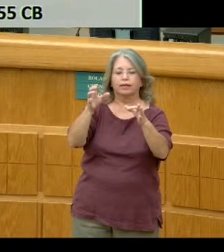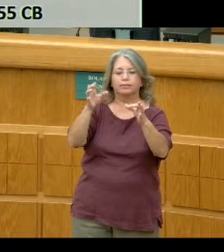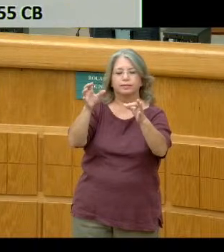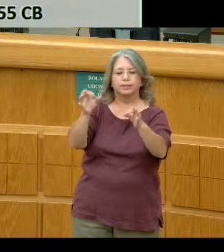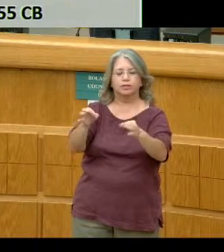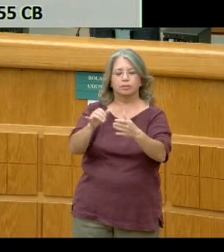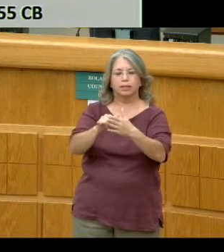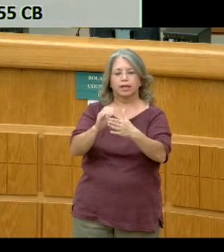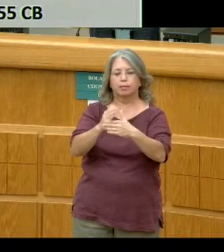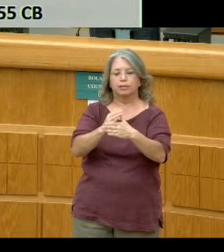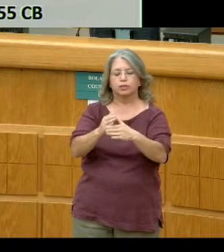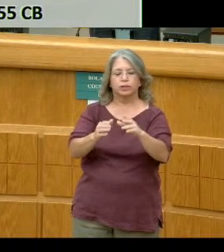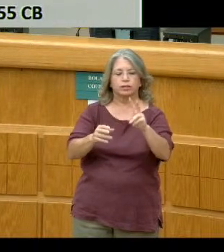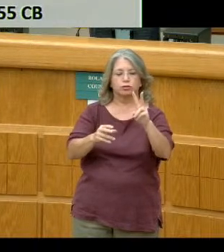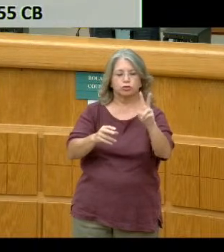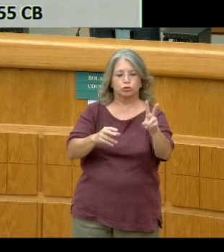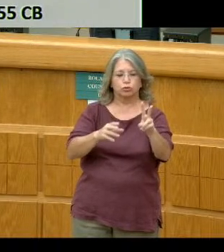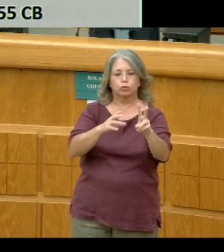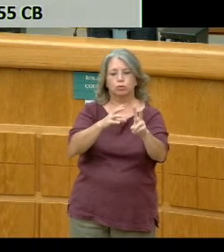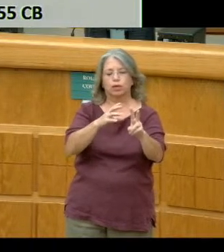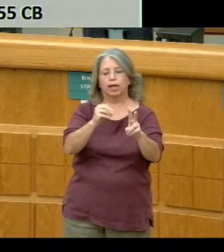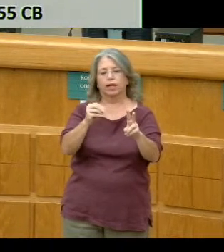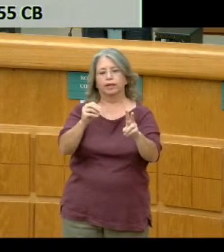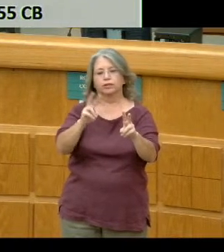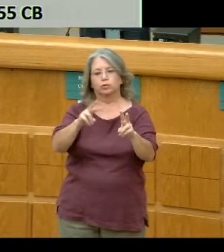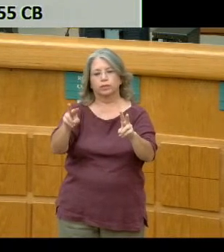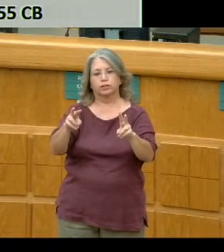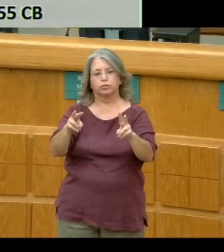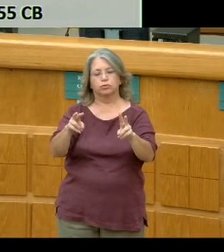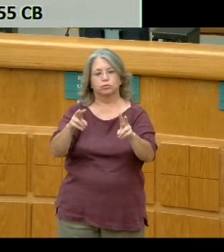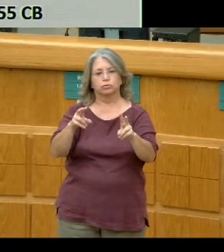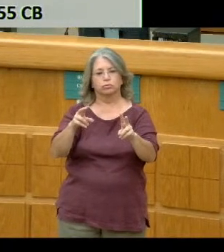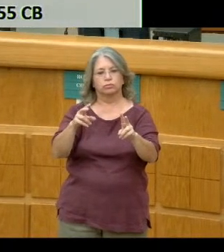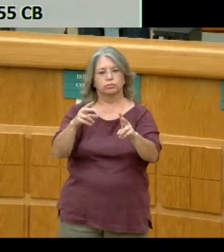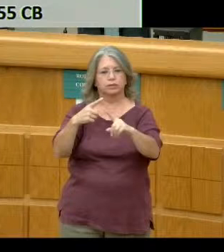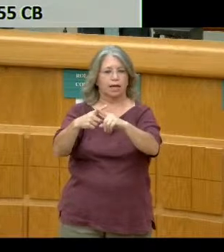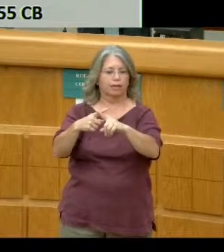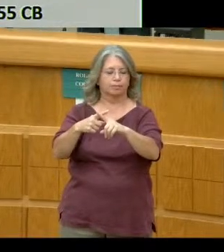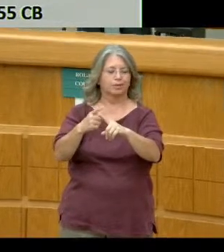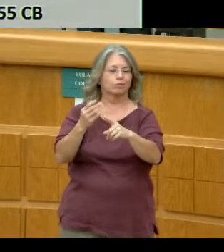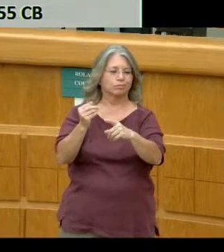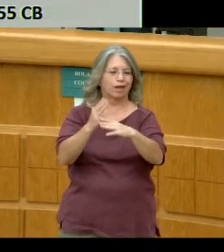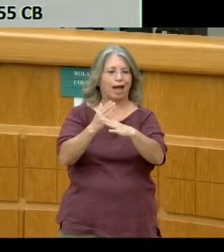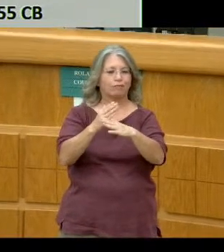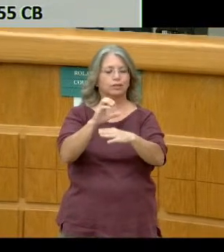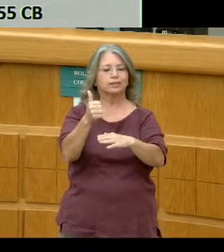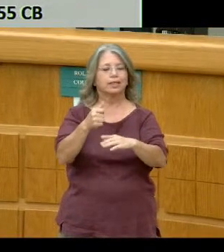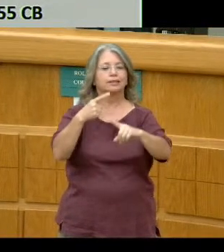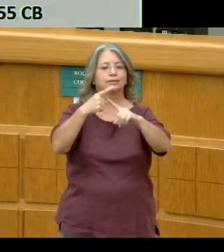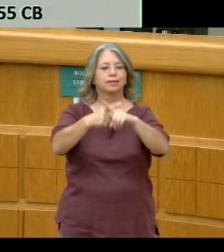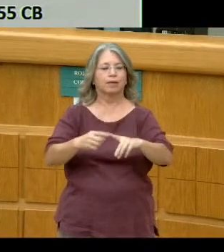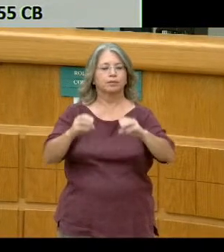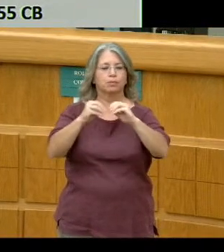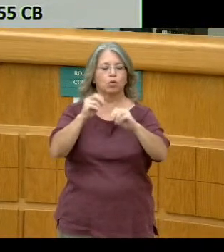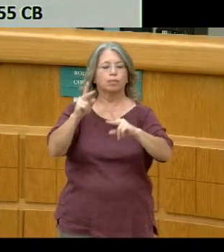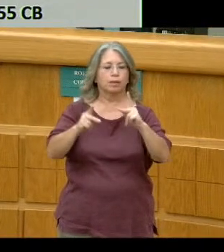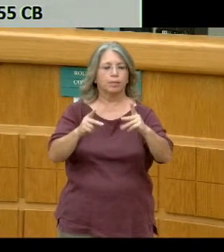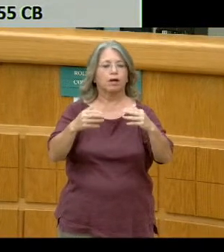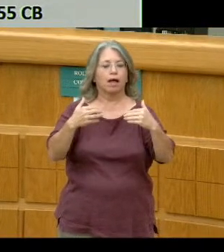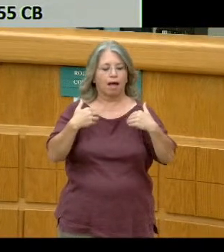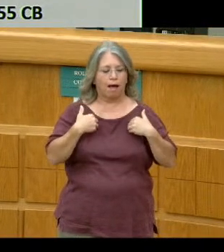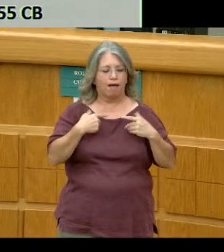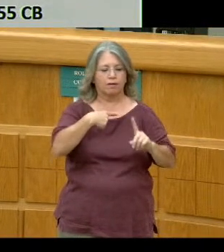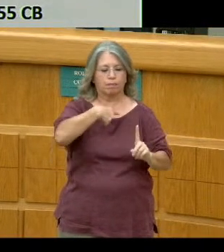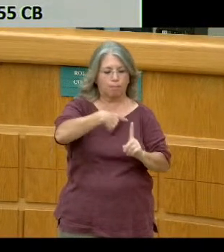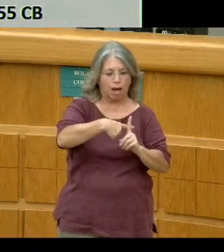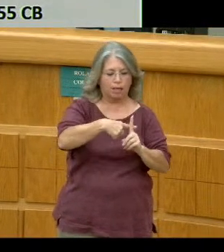contract COVID than are test positive, and on average 10 times more people are COVID positive than